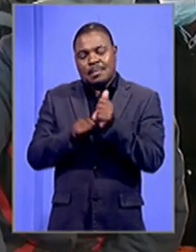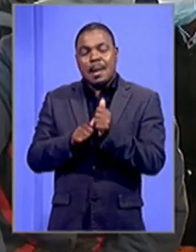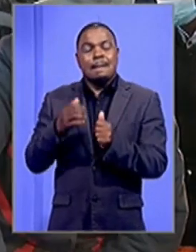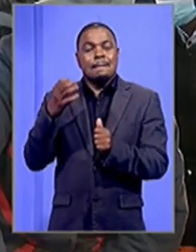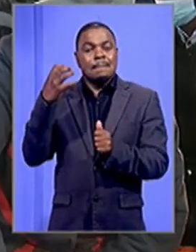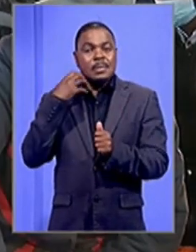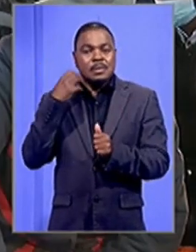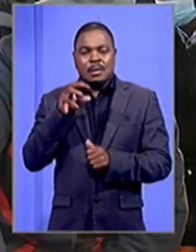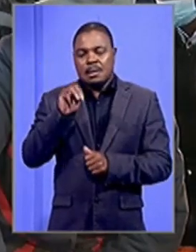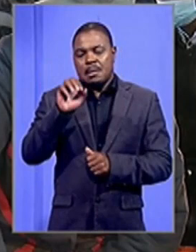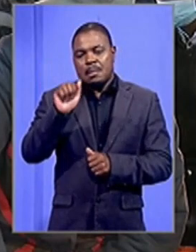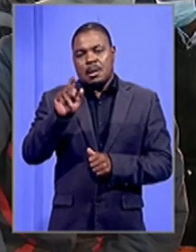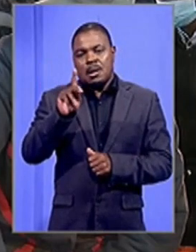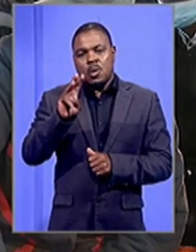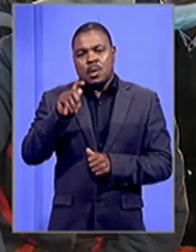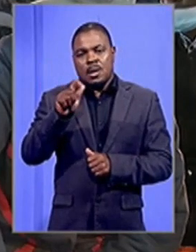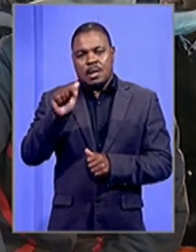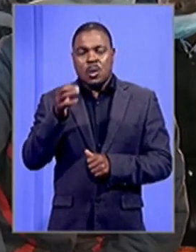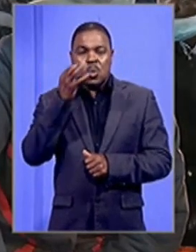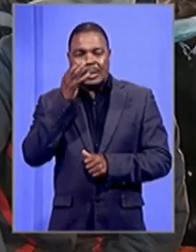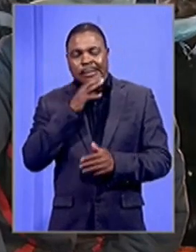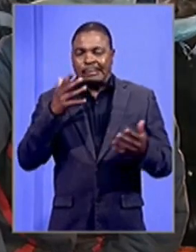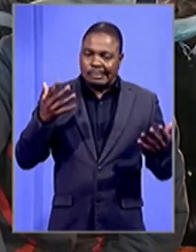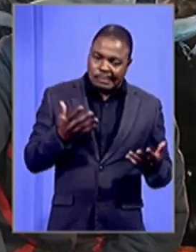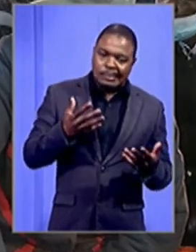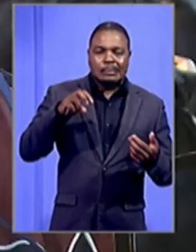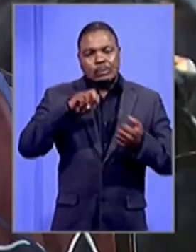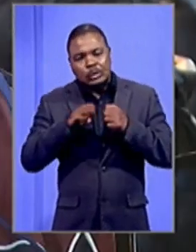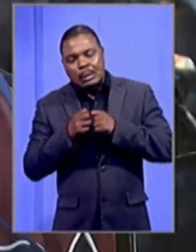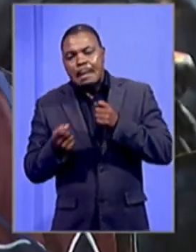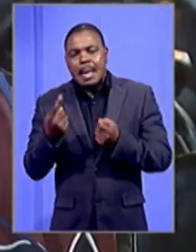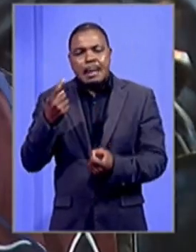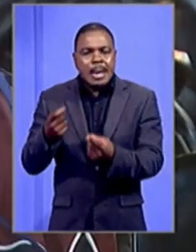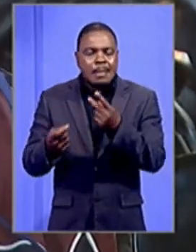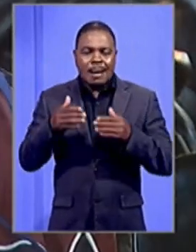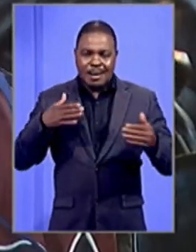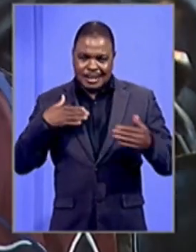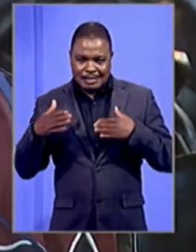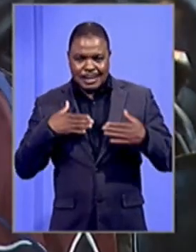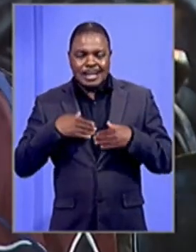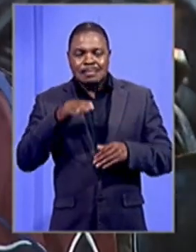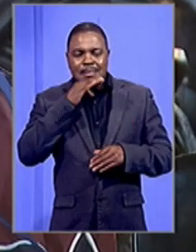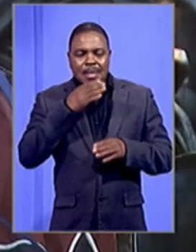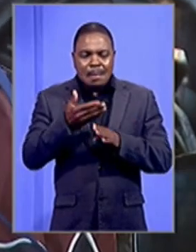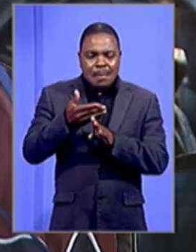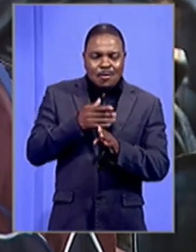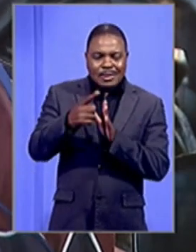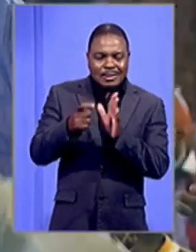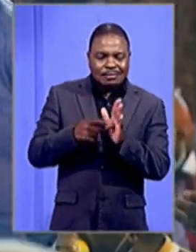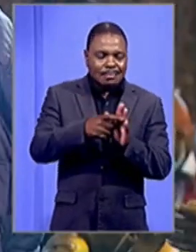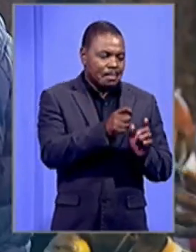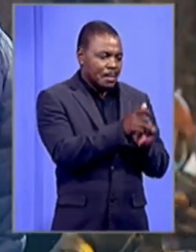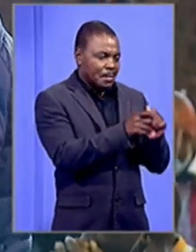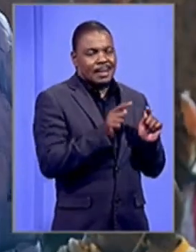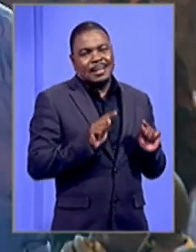sesole Makwetla a re ka ntlha ya mathata a neng a sa solofelwa a tsamaiso ga ba kitla ba kgona go duela matlole ao